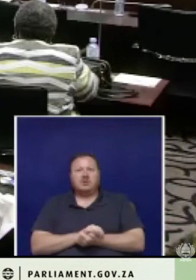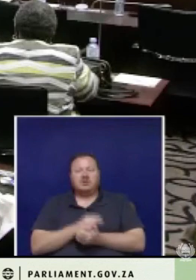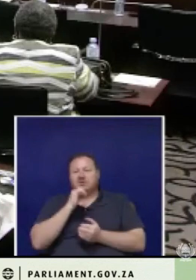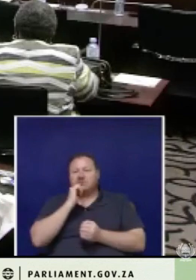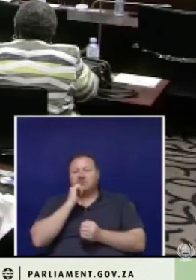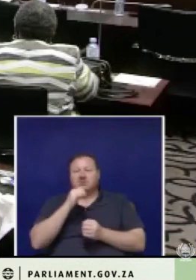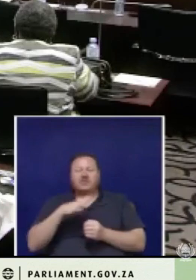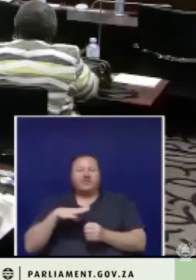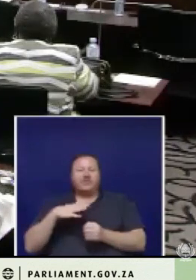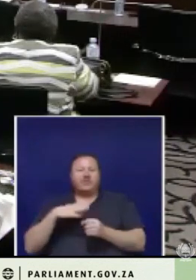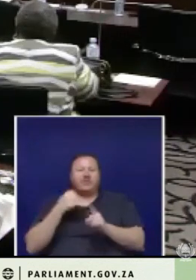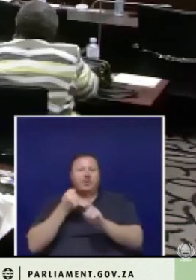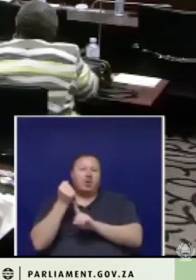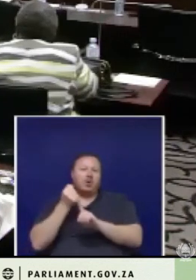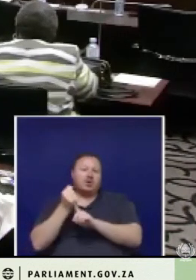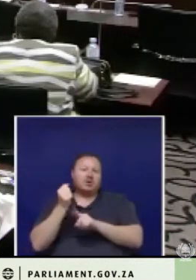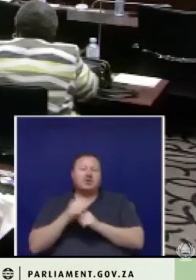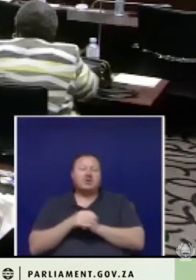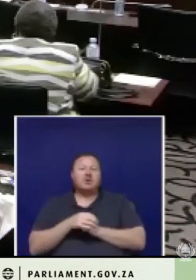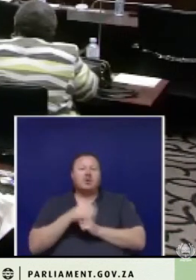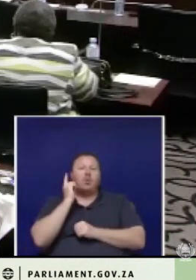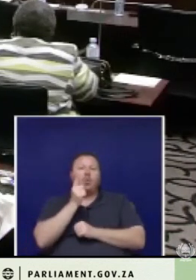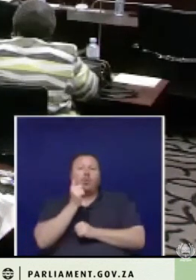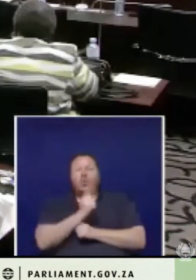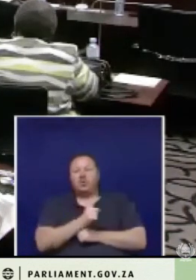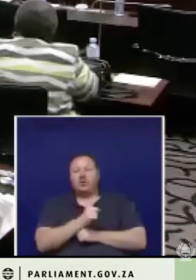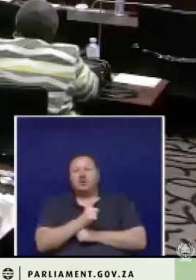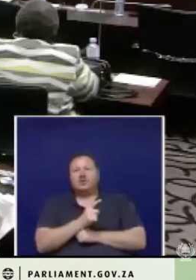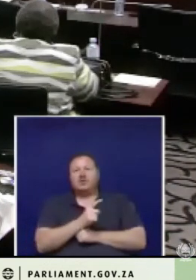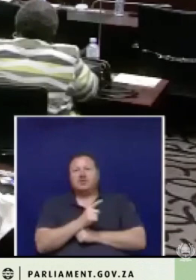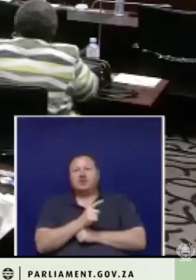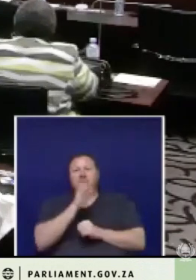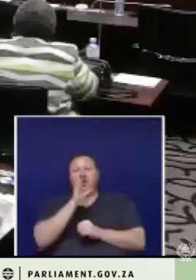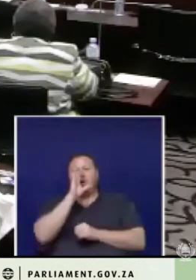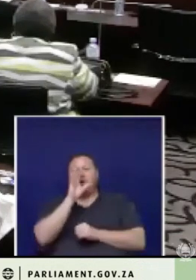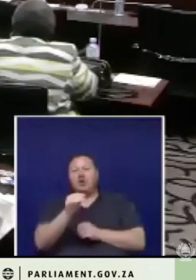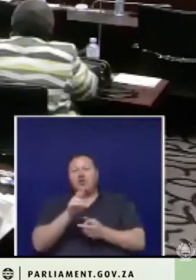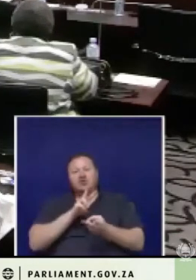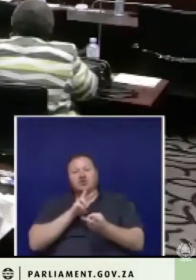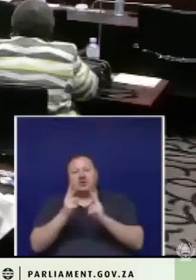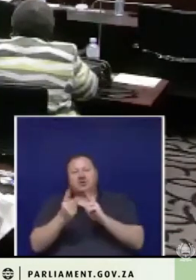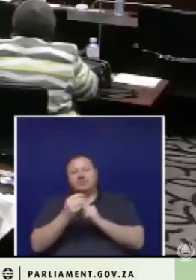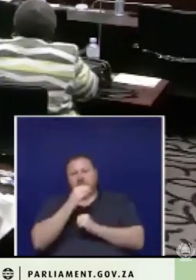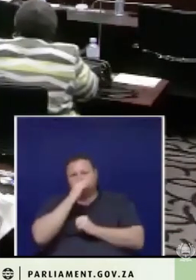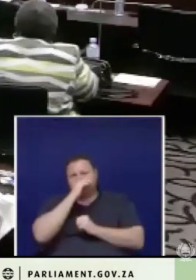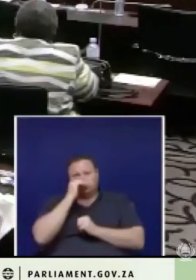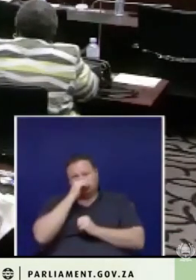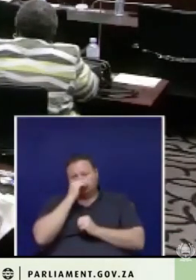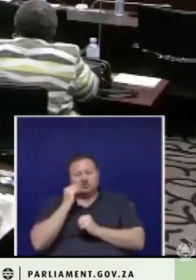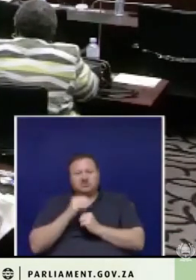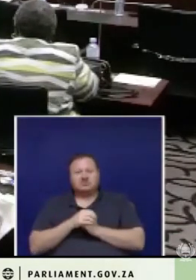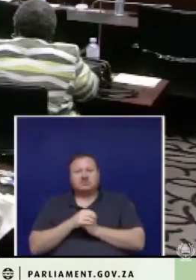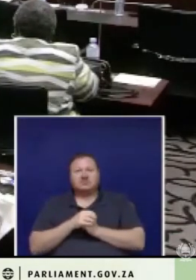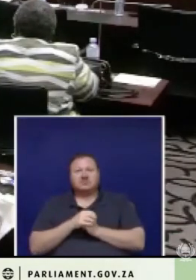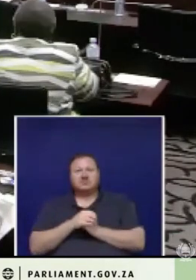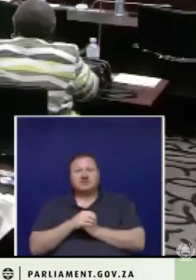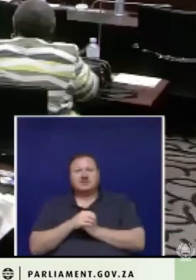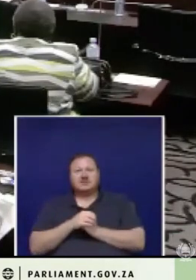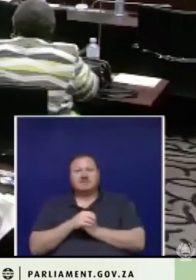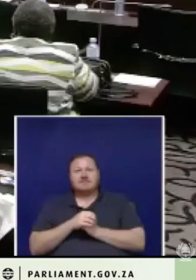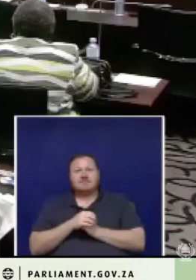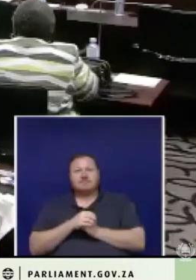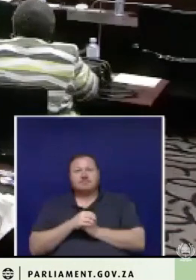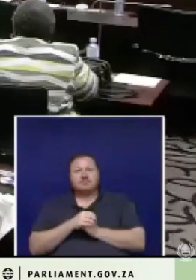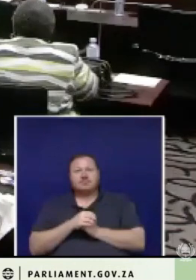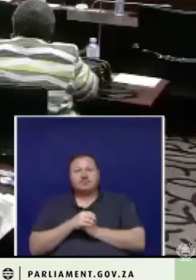protest. It was a powerful warning and a call for change. If the call was not widely heeded, it was